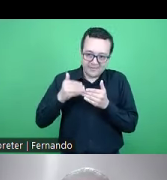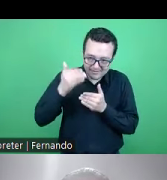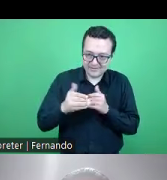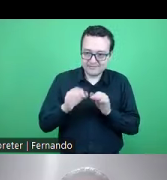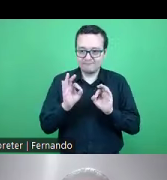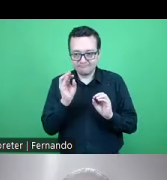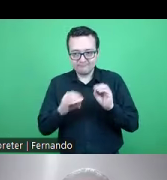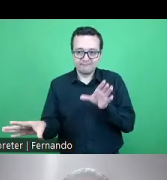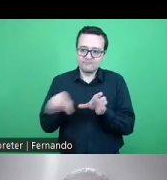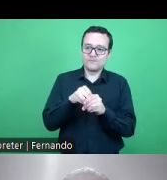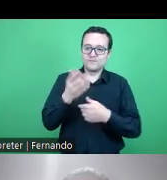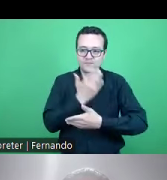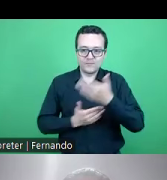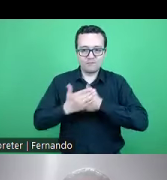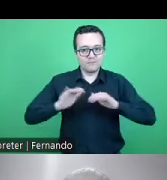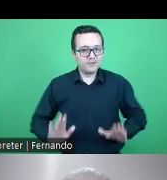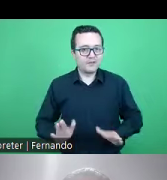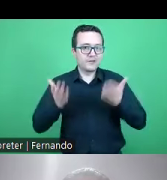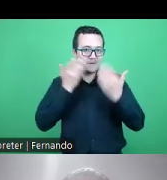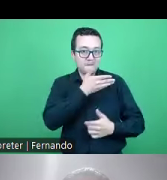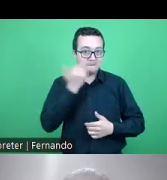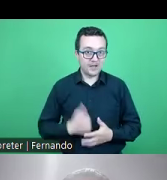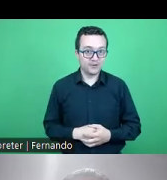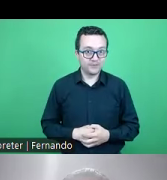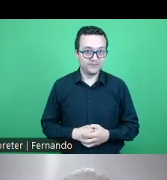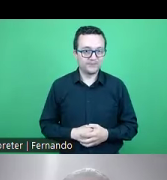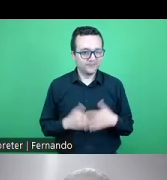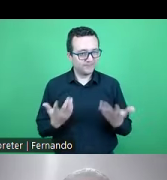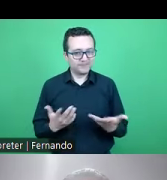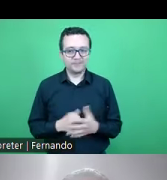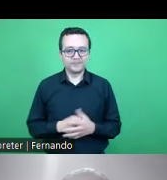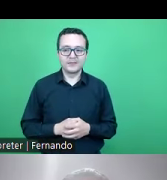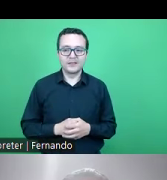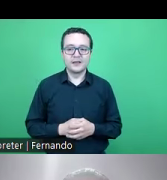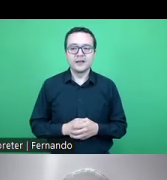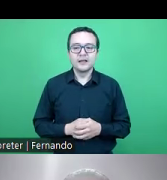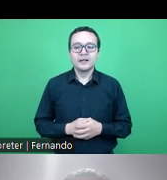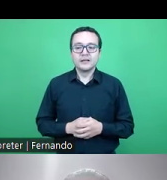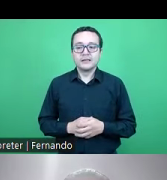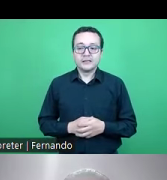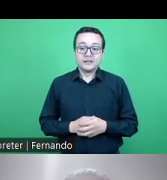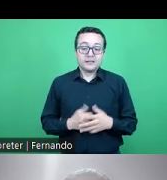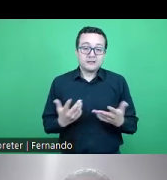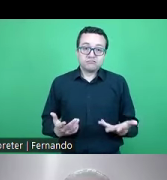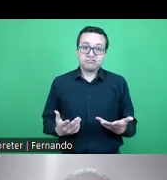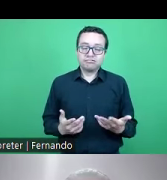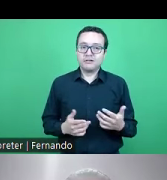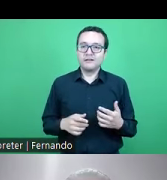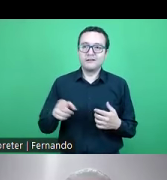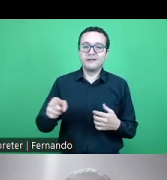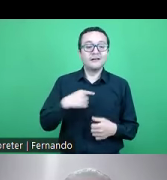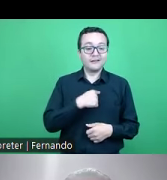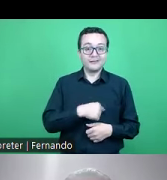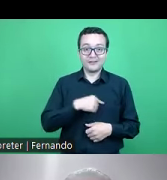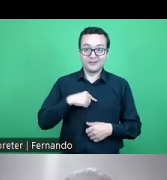someone who mendapatkan has manfaat gained dari komitmen yang diberikan benefits oleh from these pemerintah commitments dari given by the government apa yang